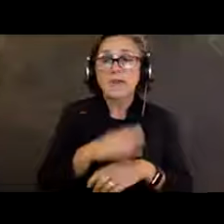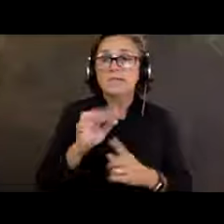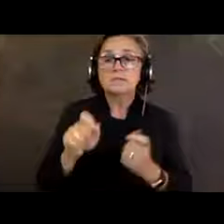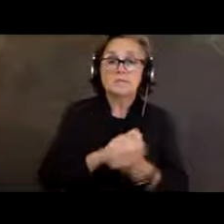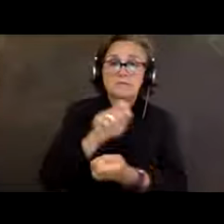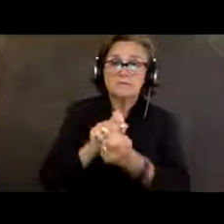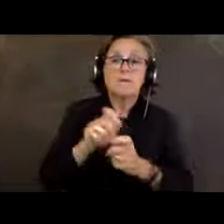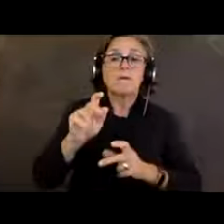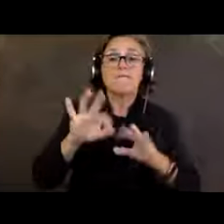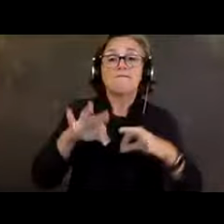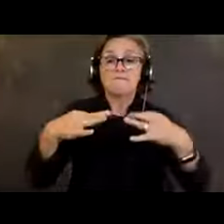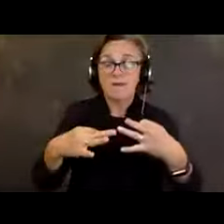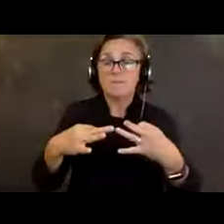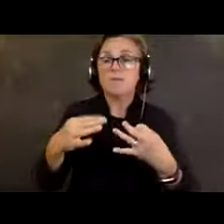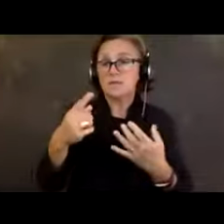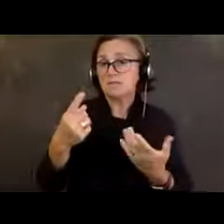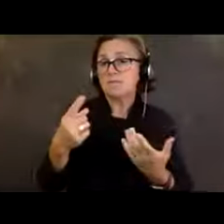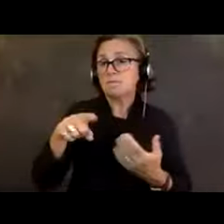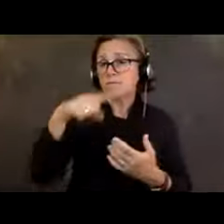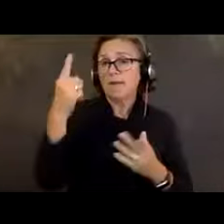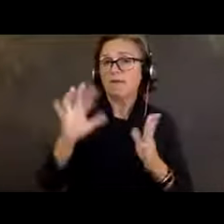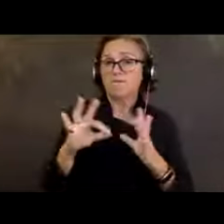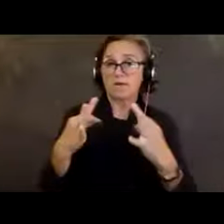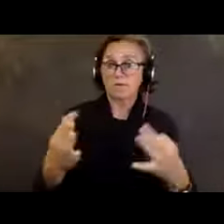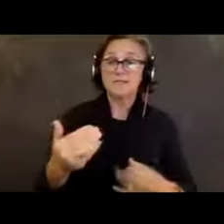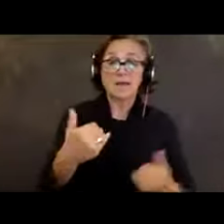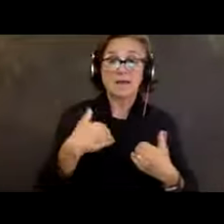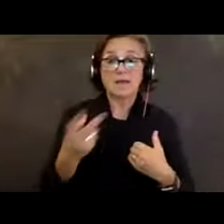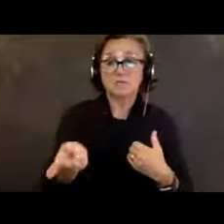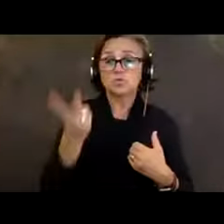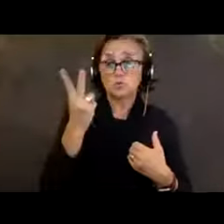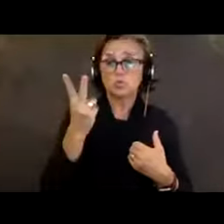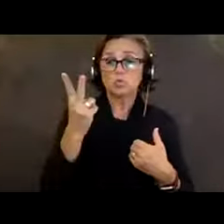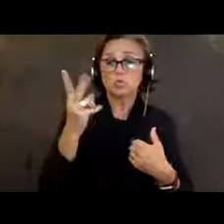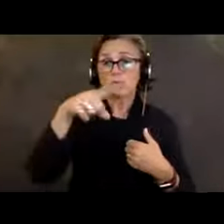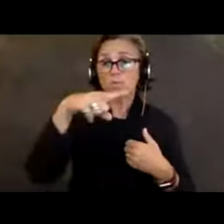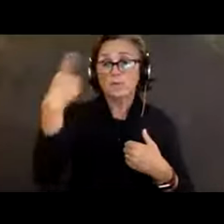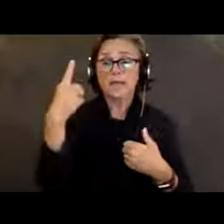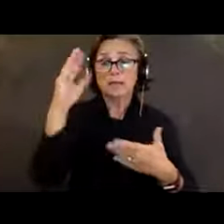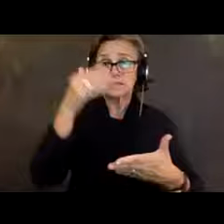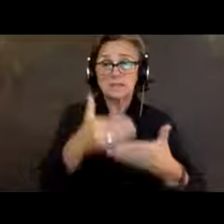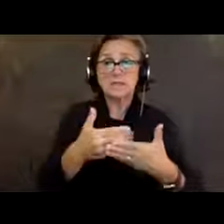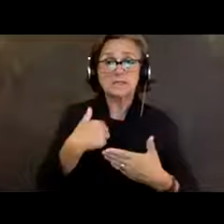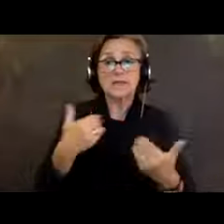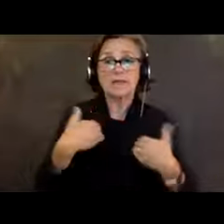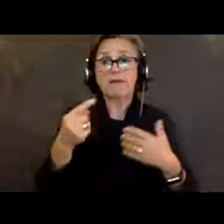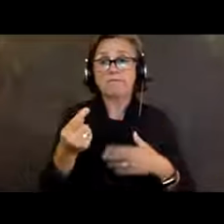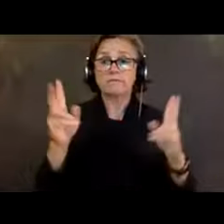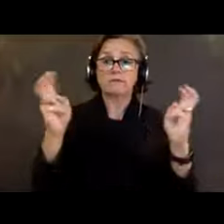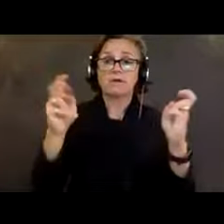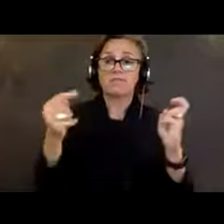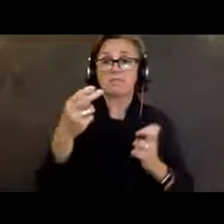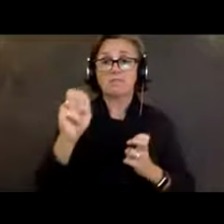families. I know myself, having 2 Black sons, I've had the talk, right, where I try to prepare them for potential